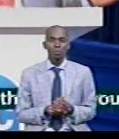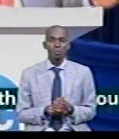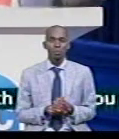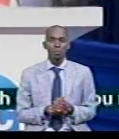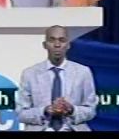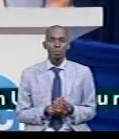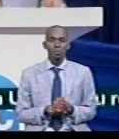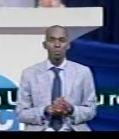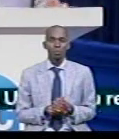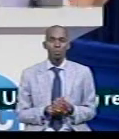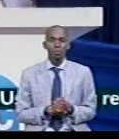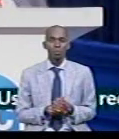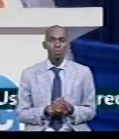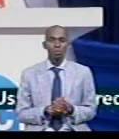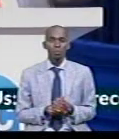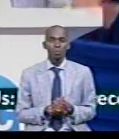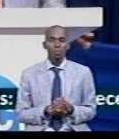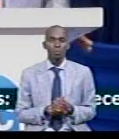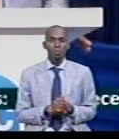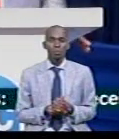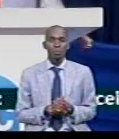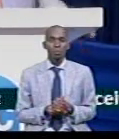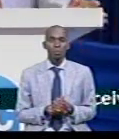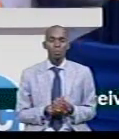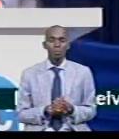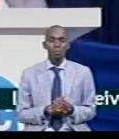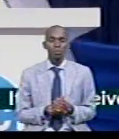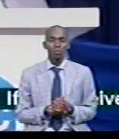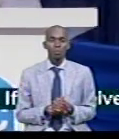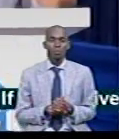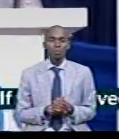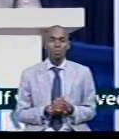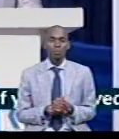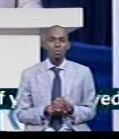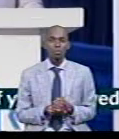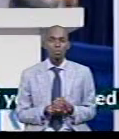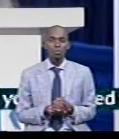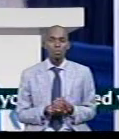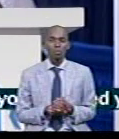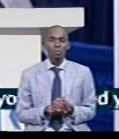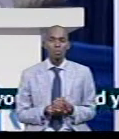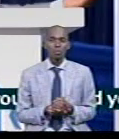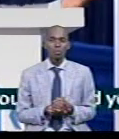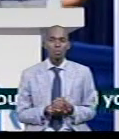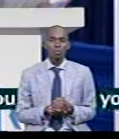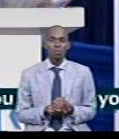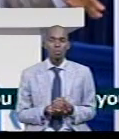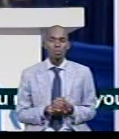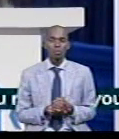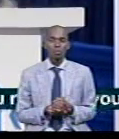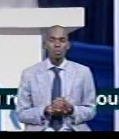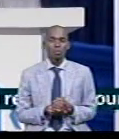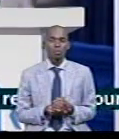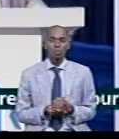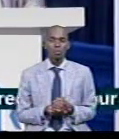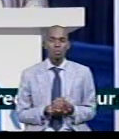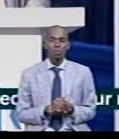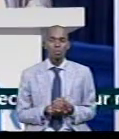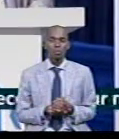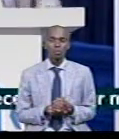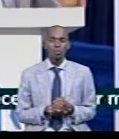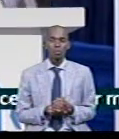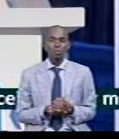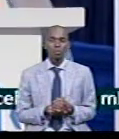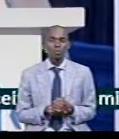Nra, or Tadia, or whatever for me, goodness, so, or about form said, Sim, nothing, and Sap, or to me, and Pedia and